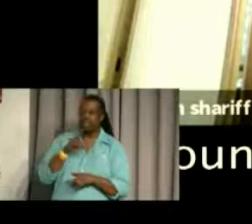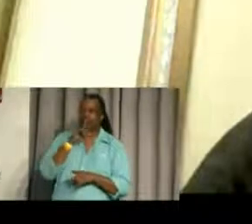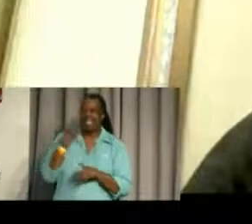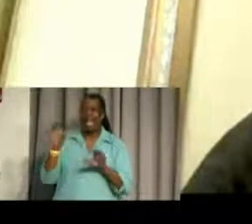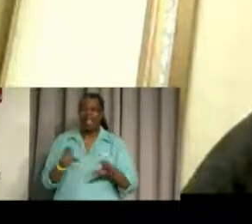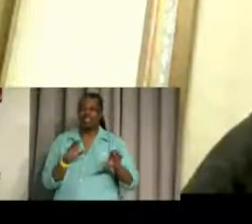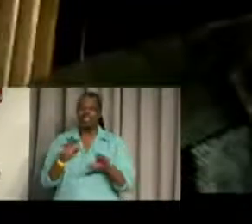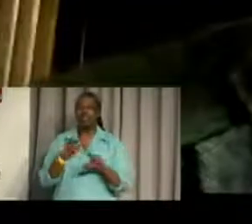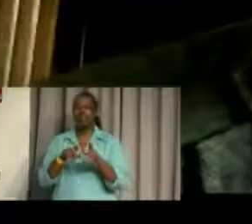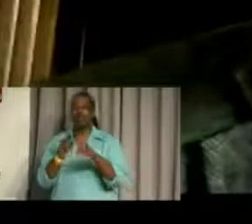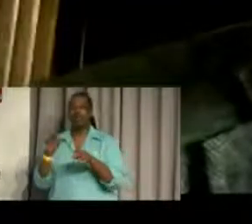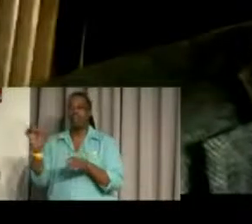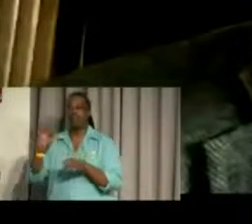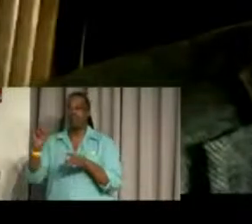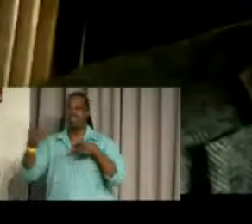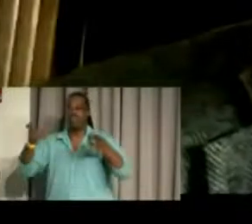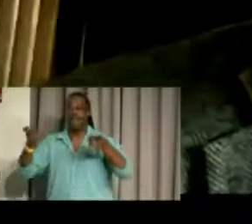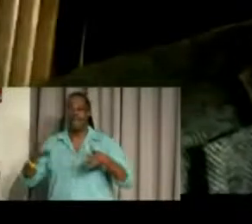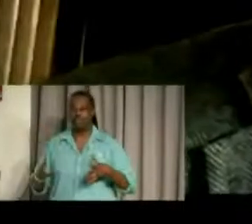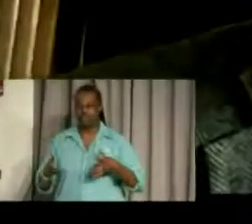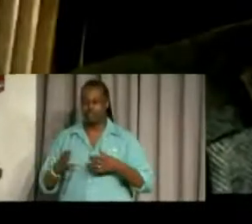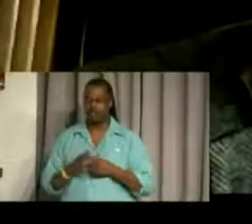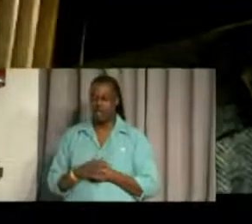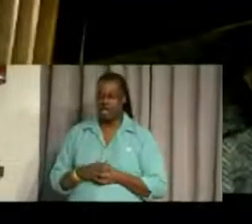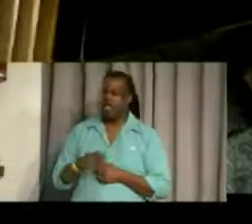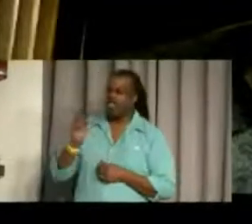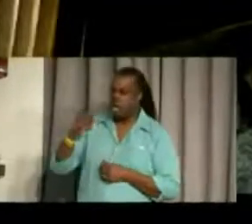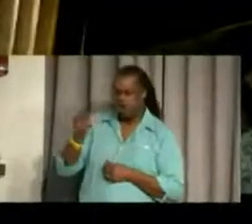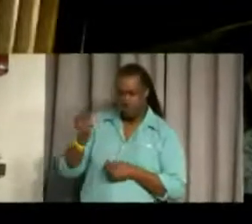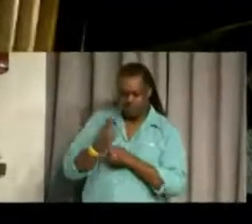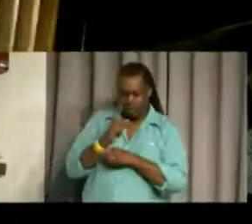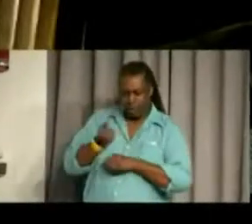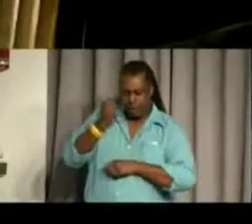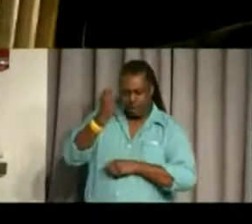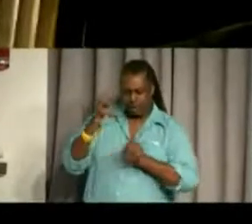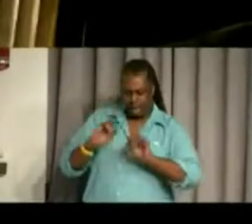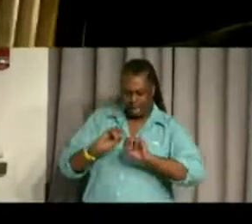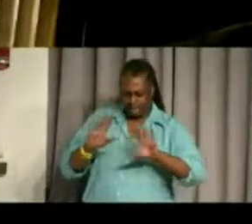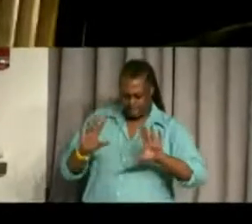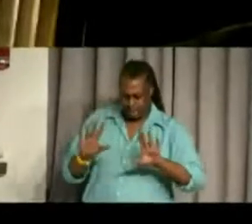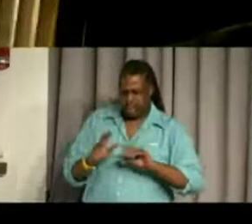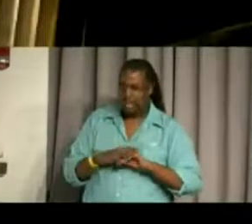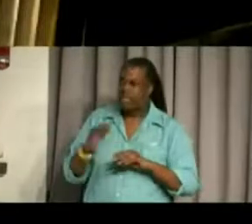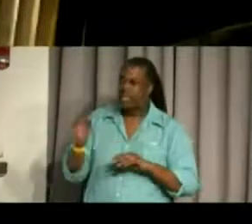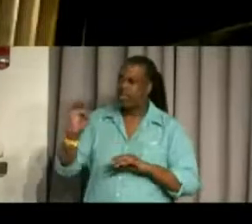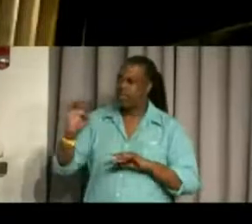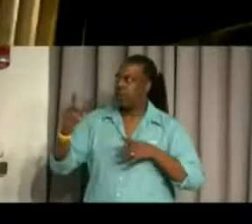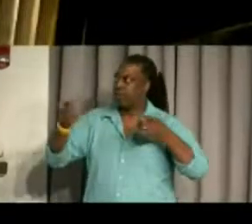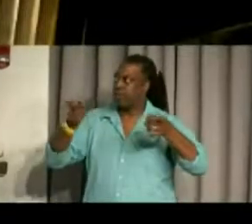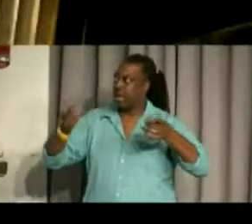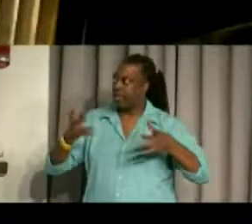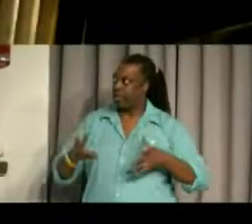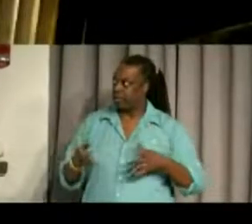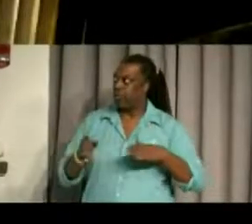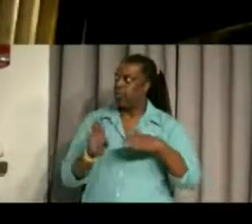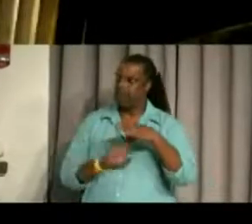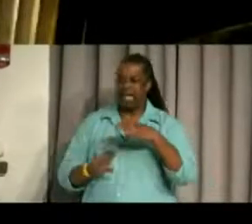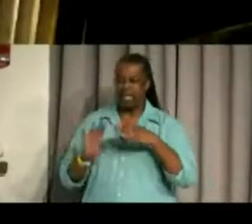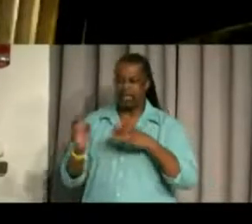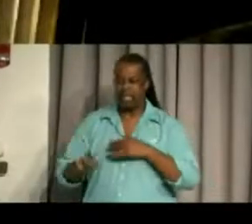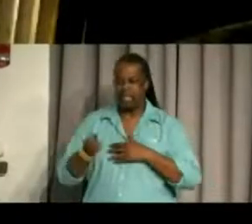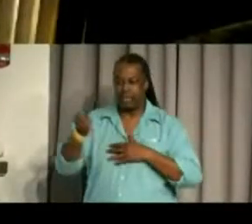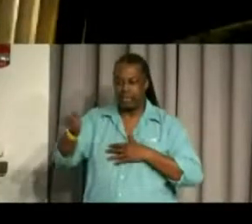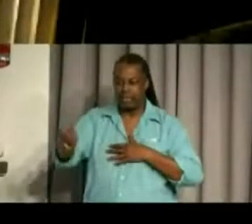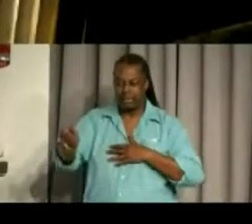manager. If I can summarize correctly, and correct me if I'm wrong, the emergency manager law essentially placed the